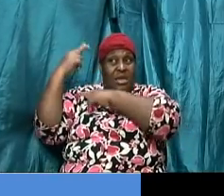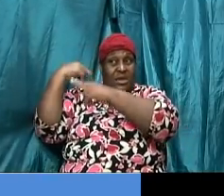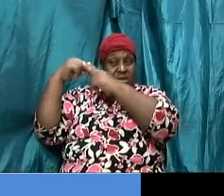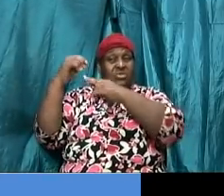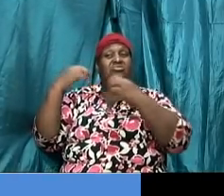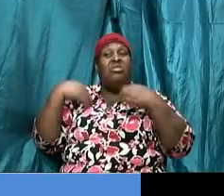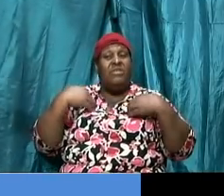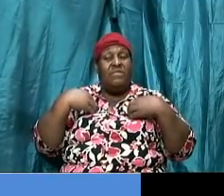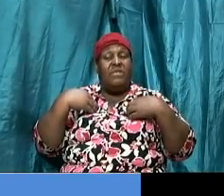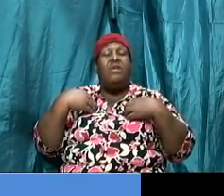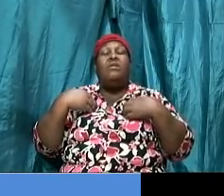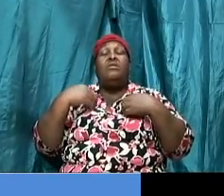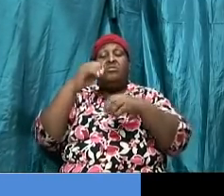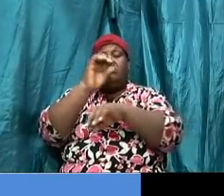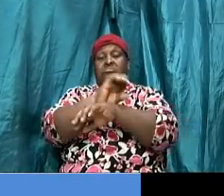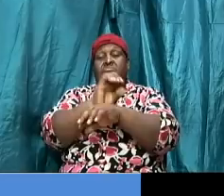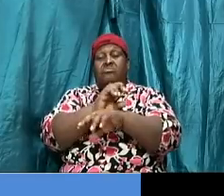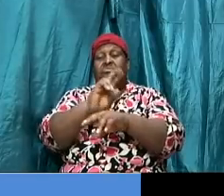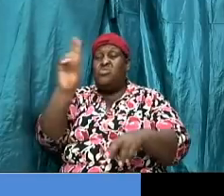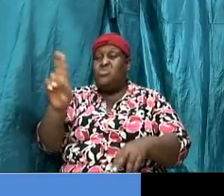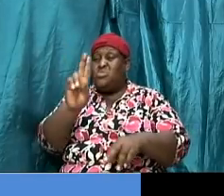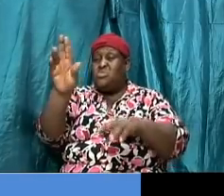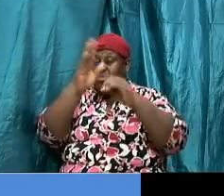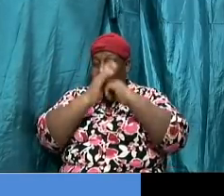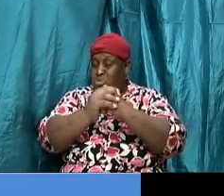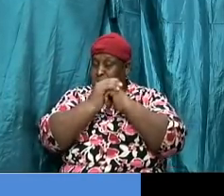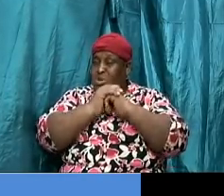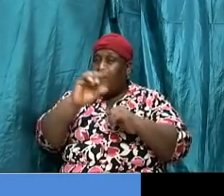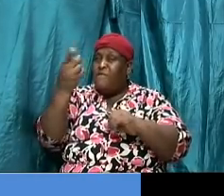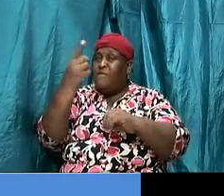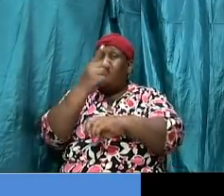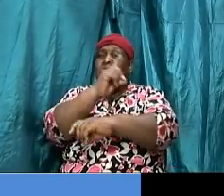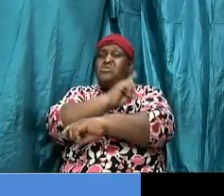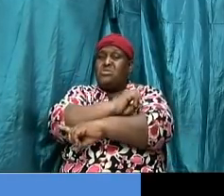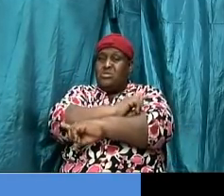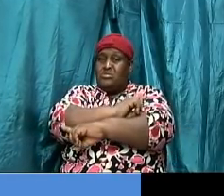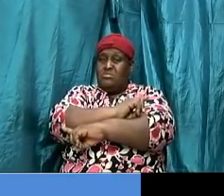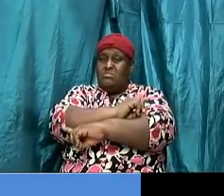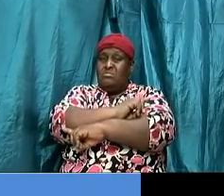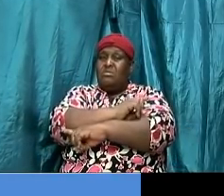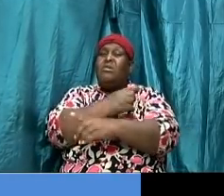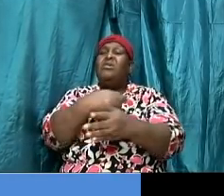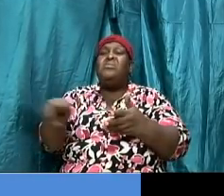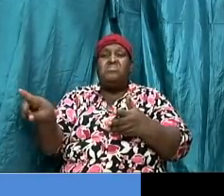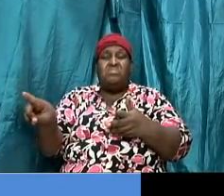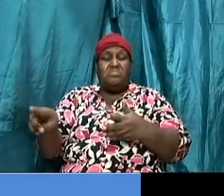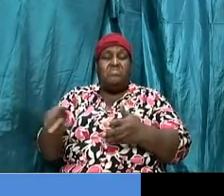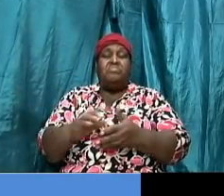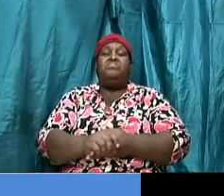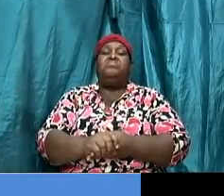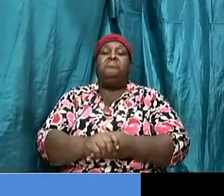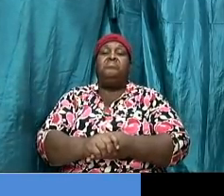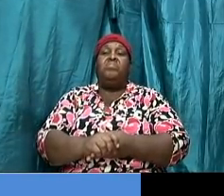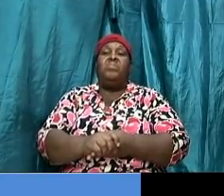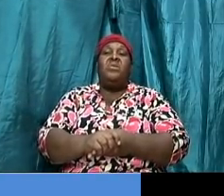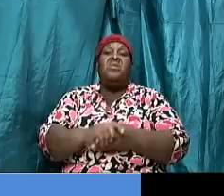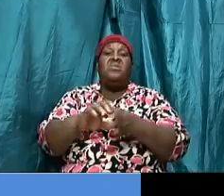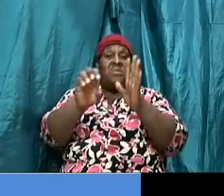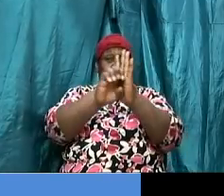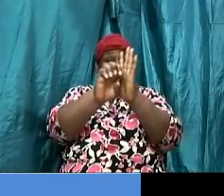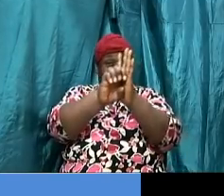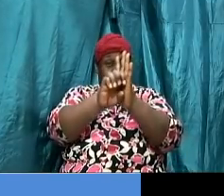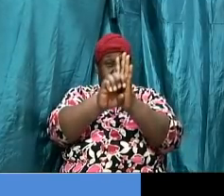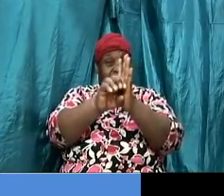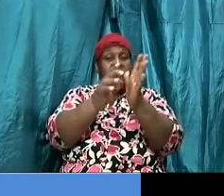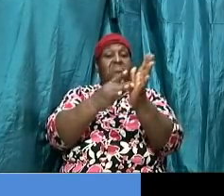to worship on the first day of the week. There are occasions where the church used to worship on the first day of the week. There was an example in the book of